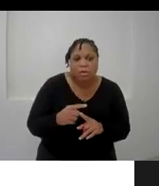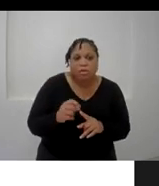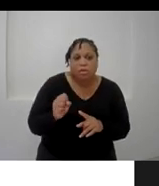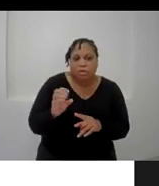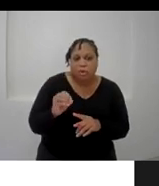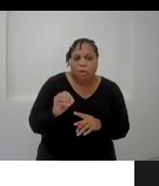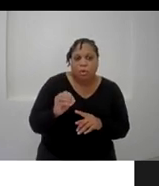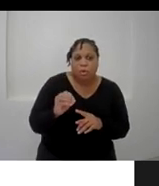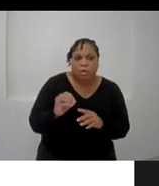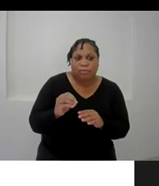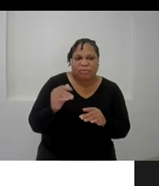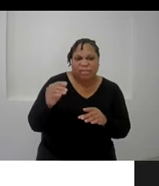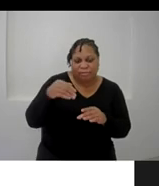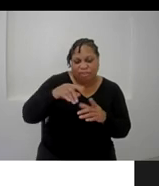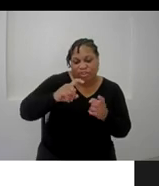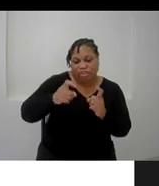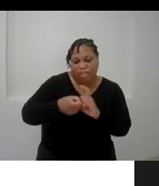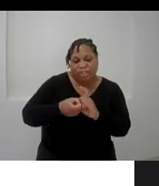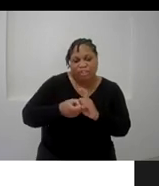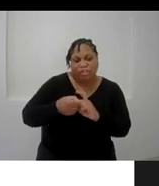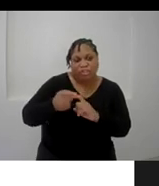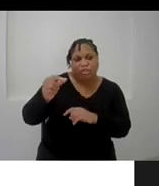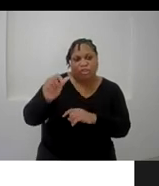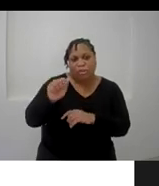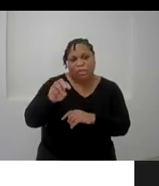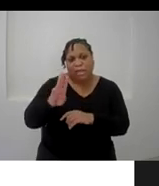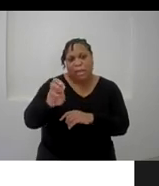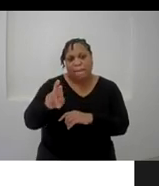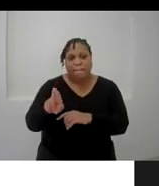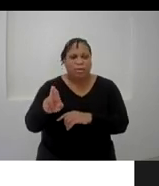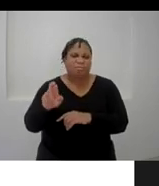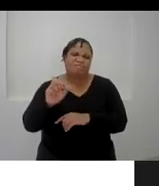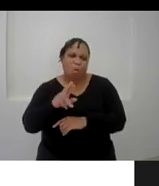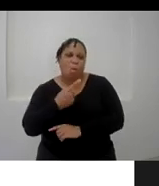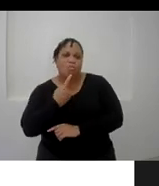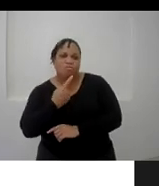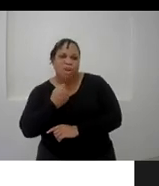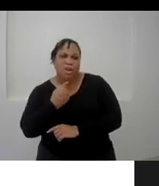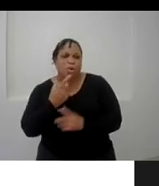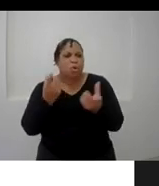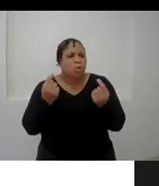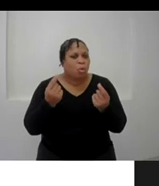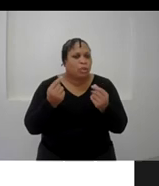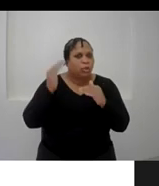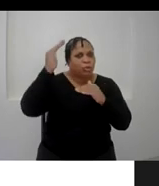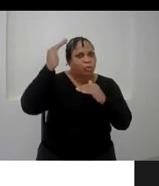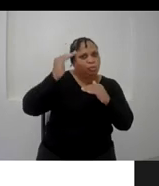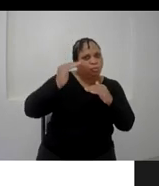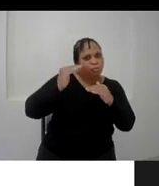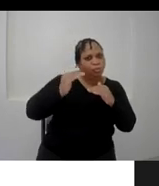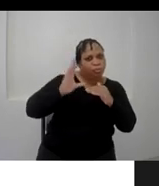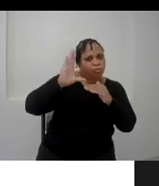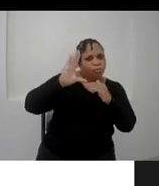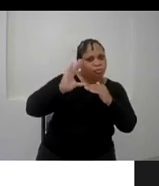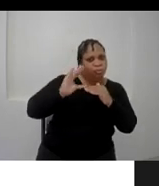the amber zone, what can we do to de-escalate that situation so that we can help the person to come